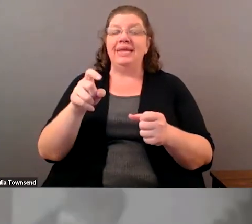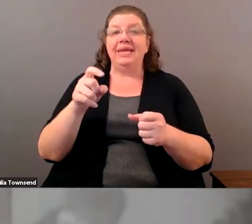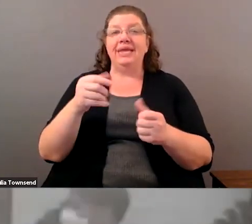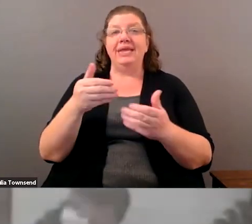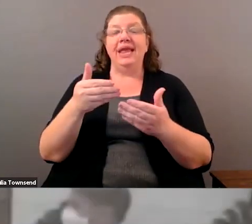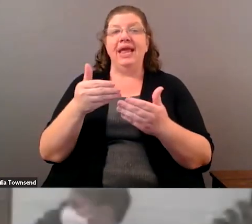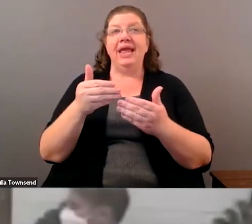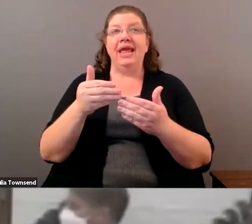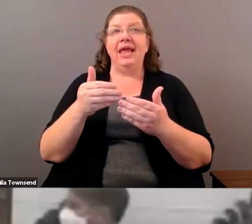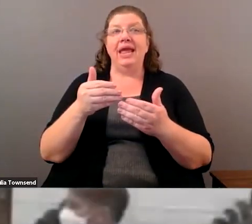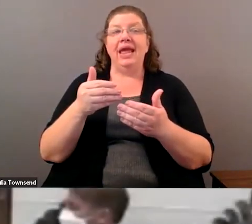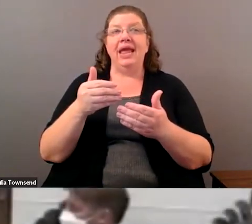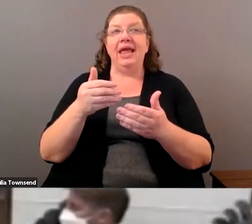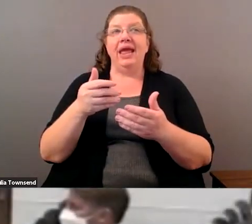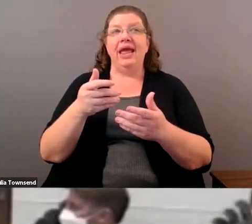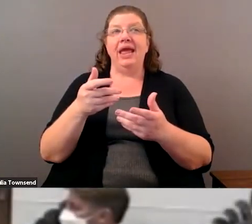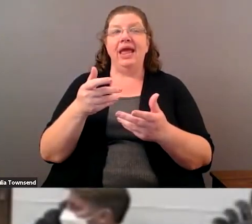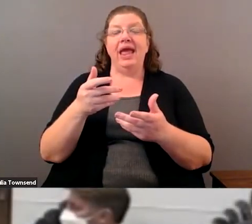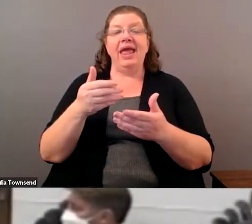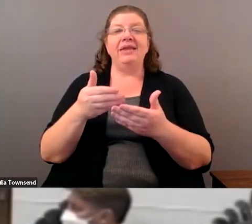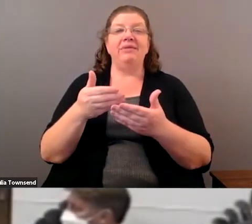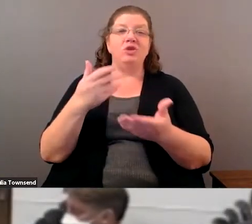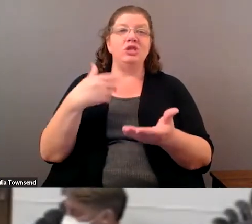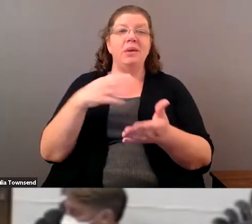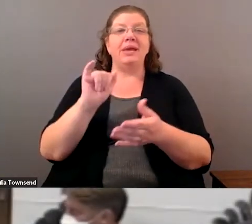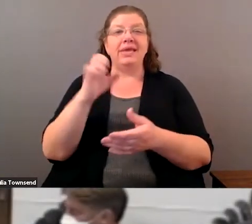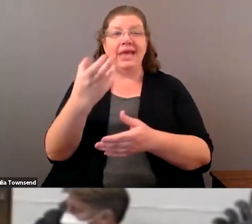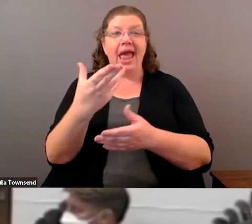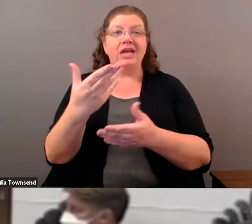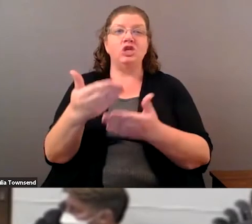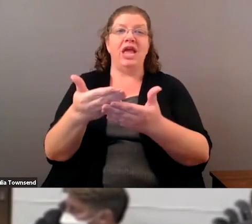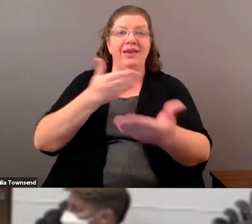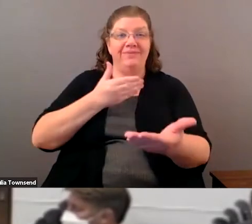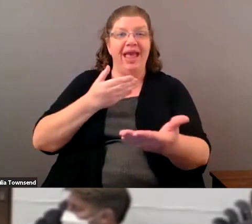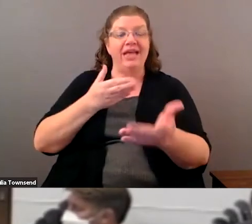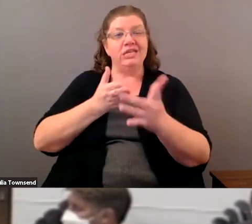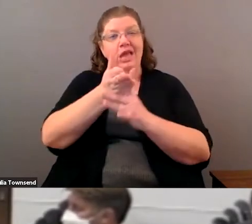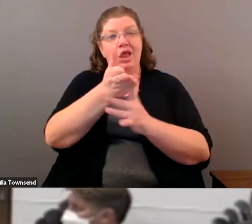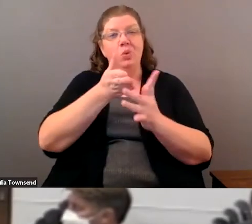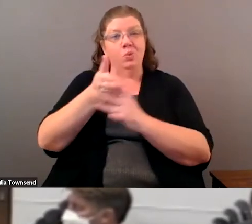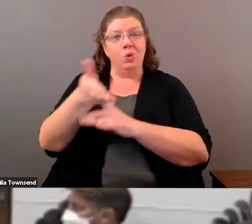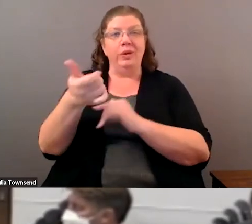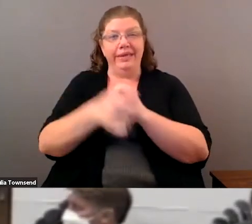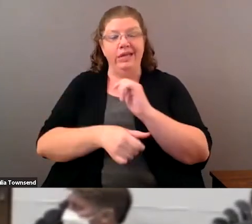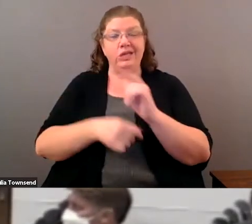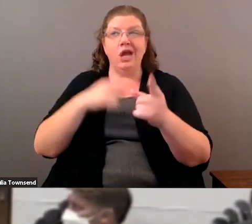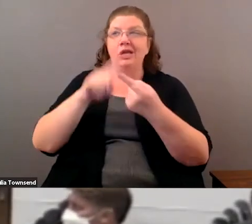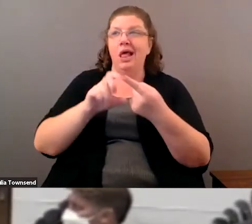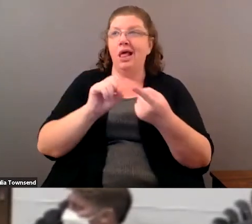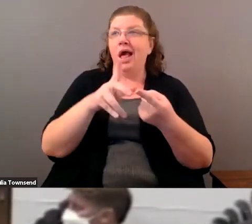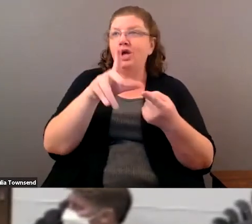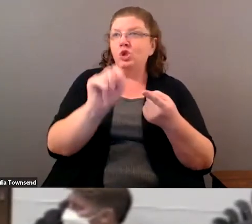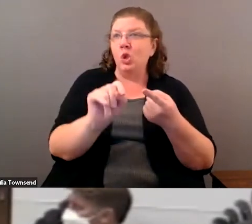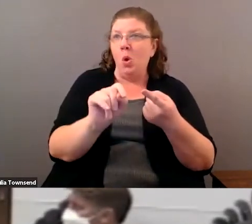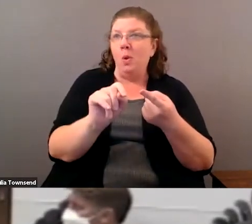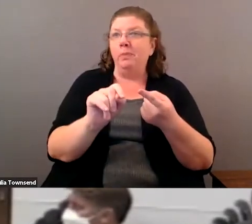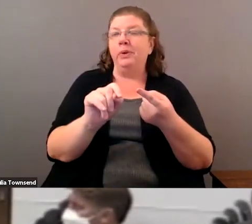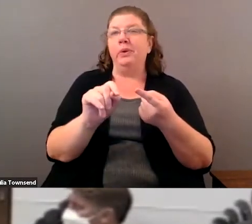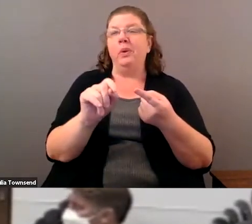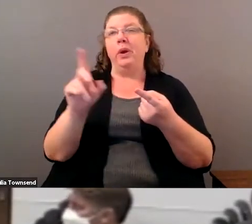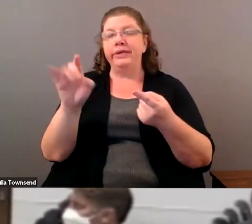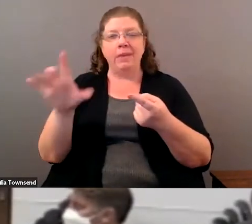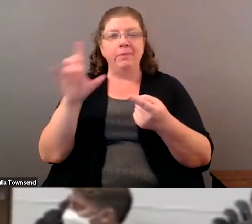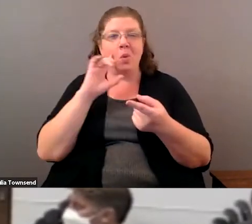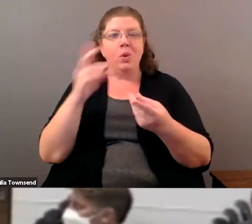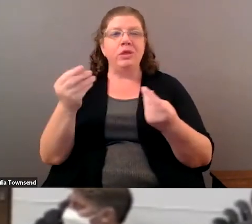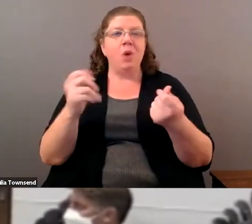from on cash to make it through each until like October, December, when the property